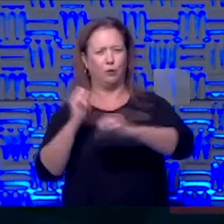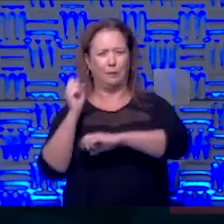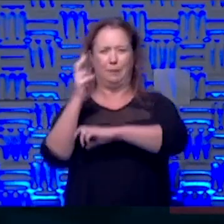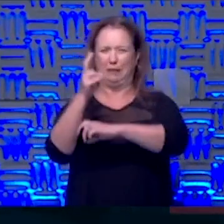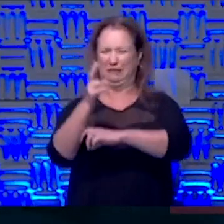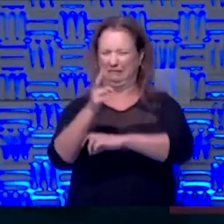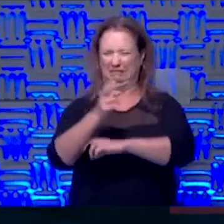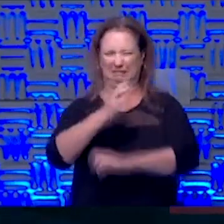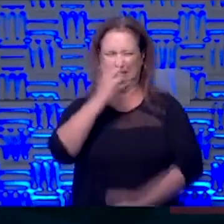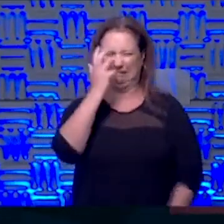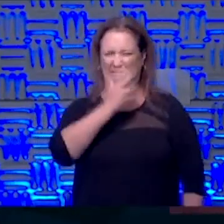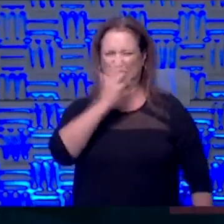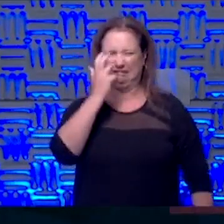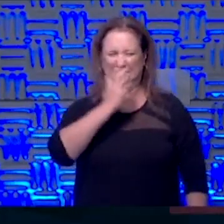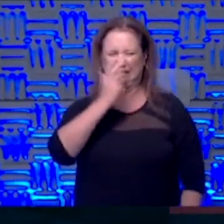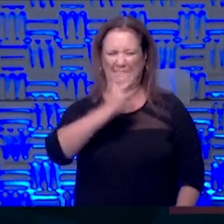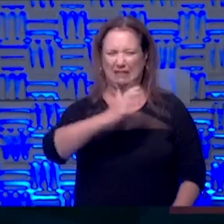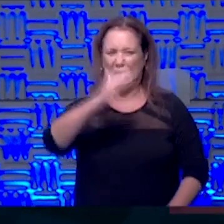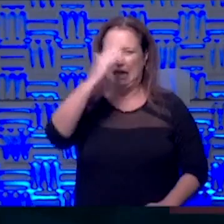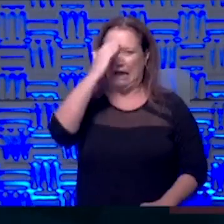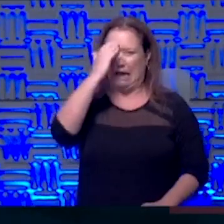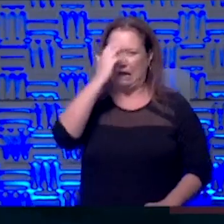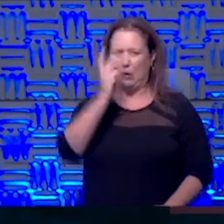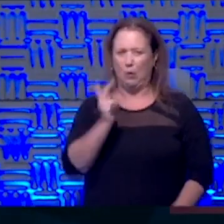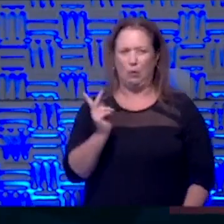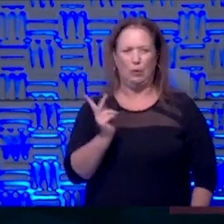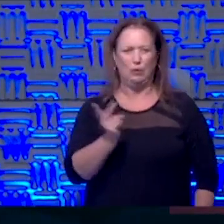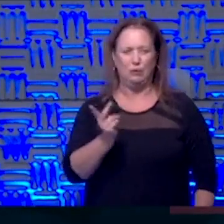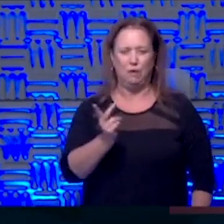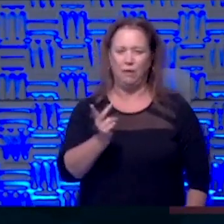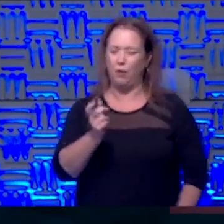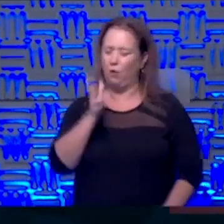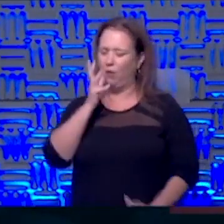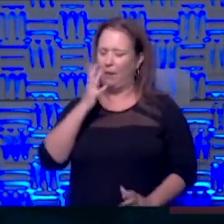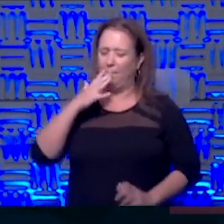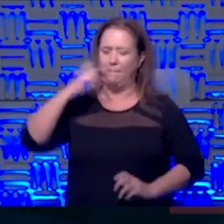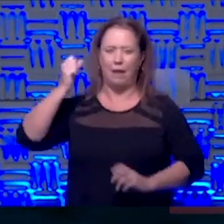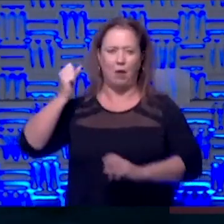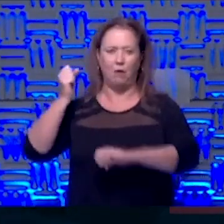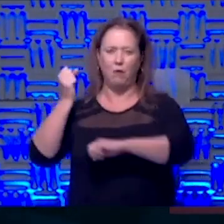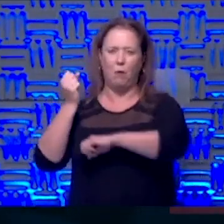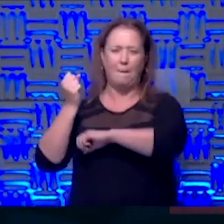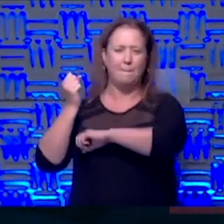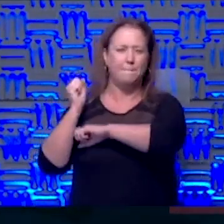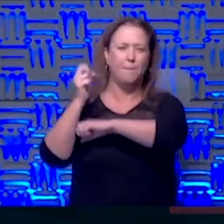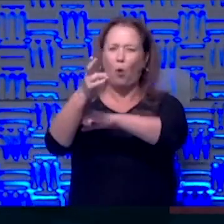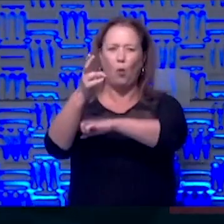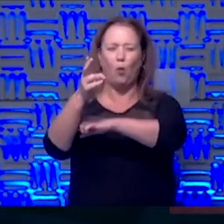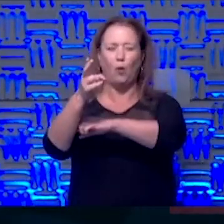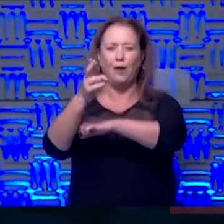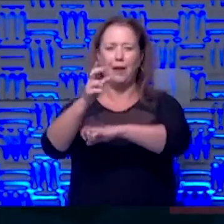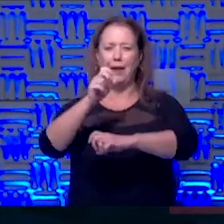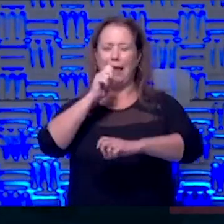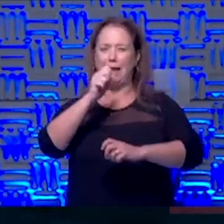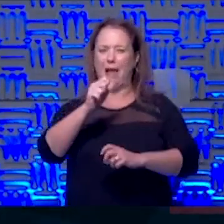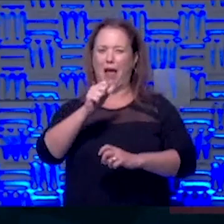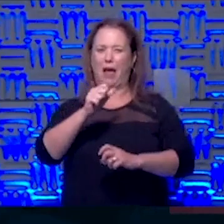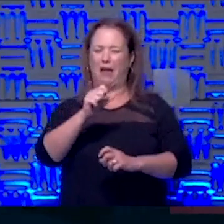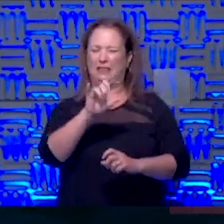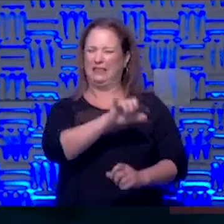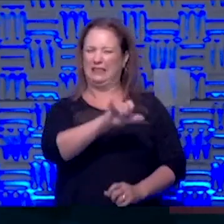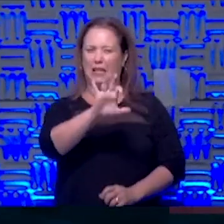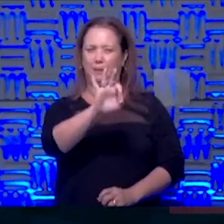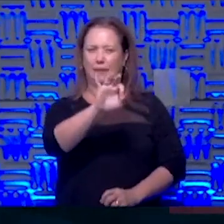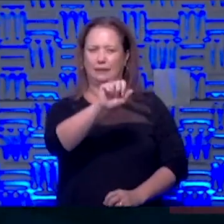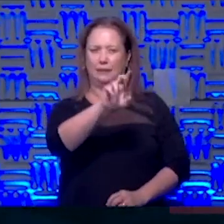brutal. I know that you'll be able to throw smoke and not do a little worm burner like Dr. Fauci.